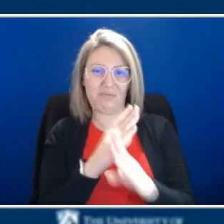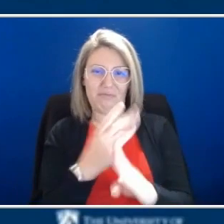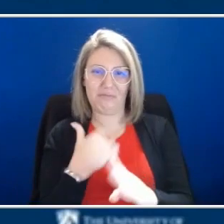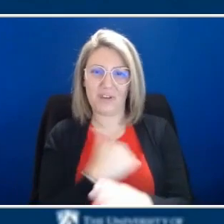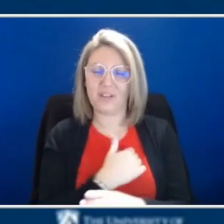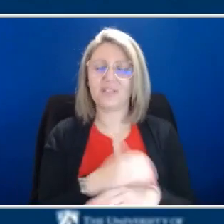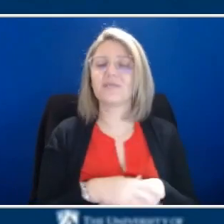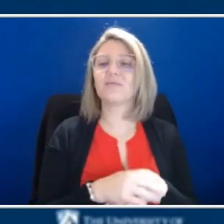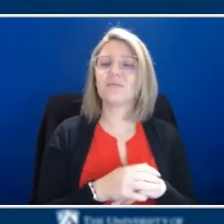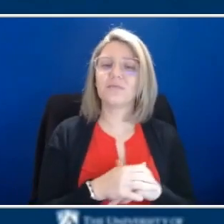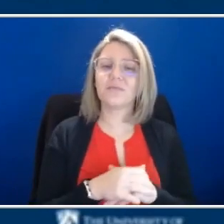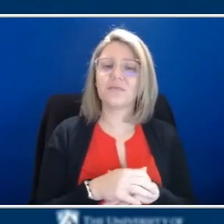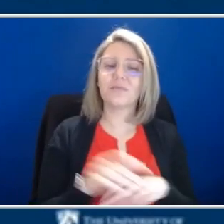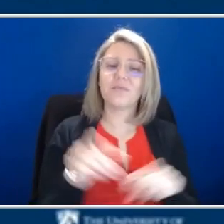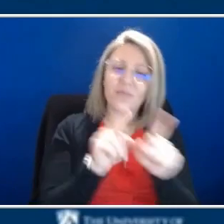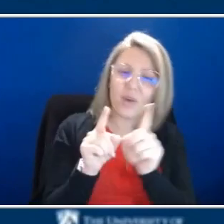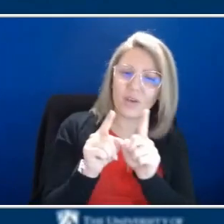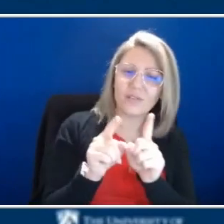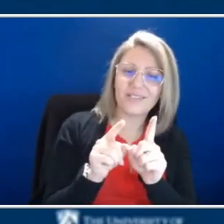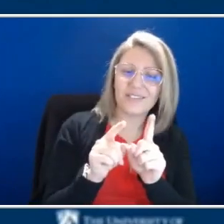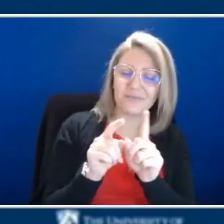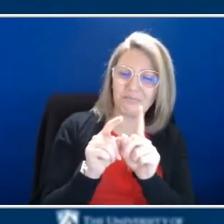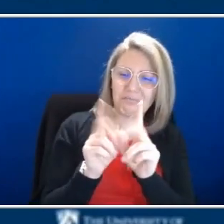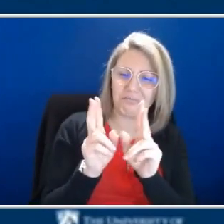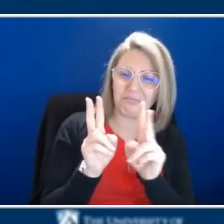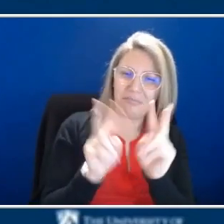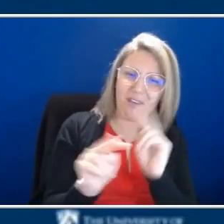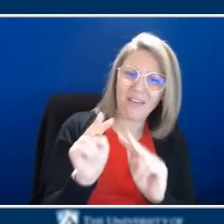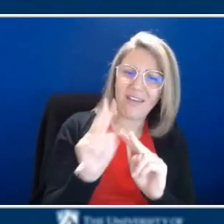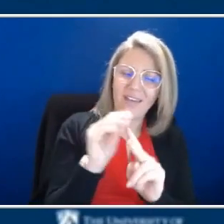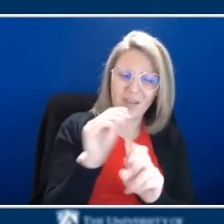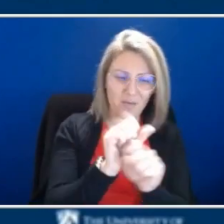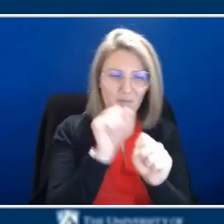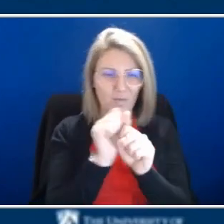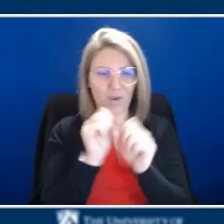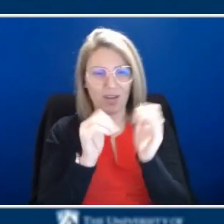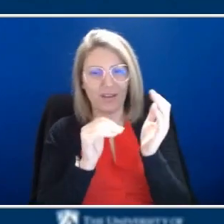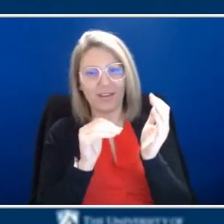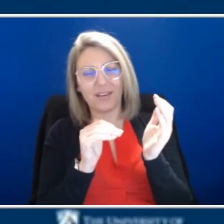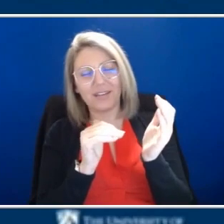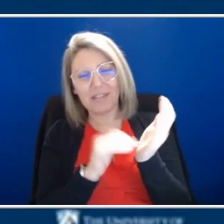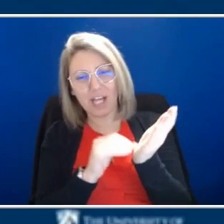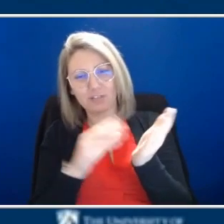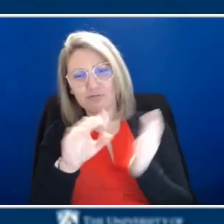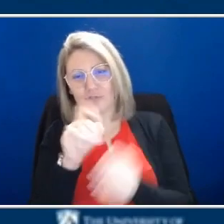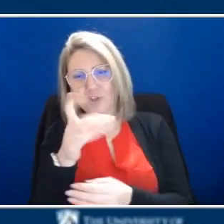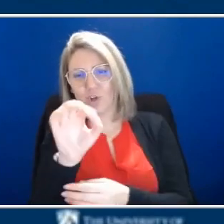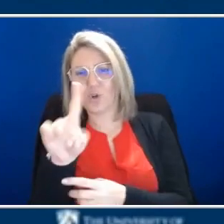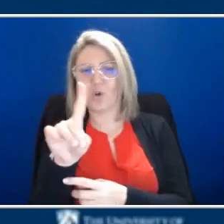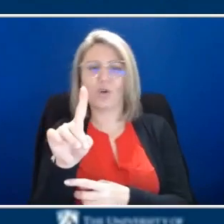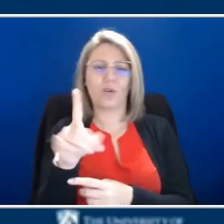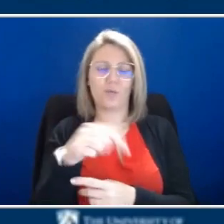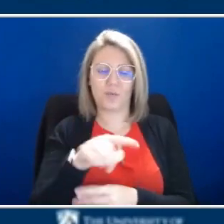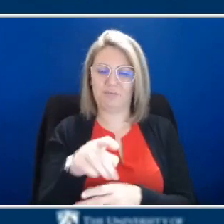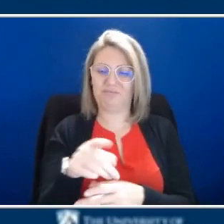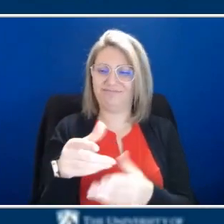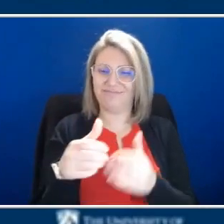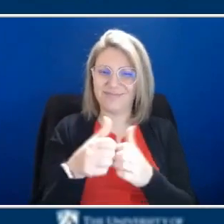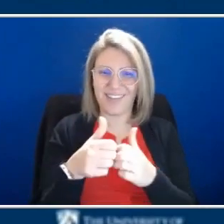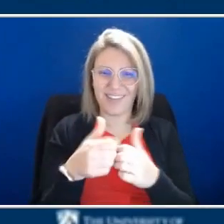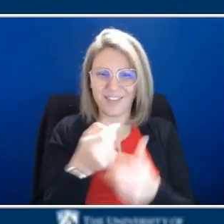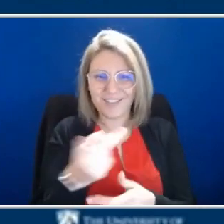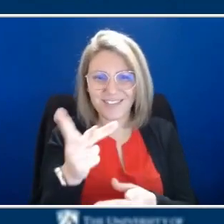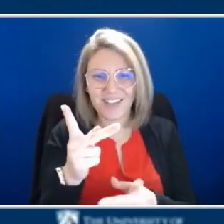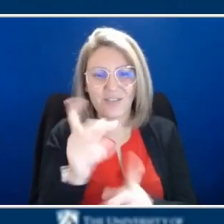Also, just looking at this and working with Dr. Garg, we've worked on several cases together. Certainly, it's always great working with him